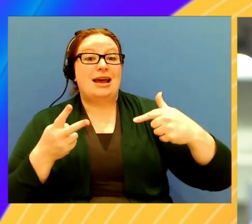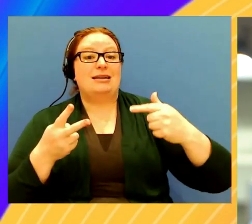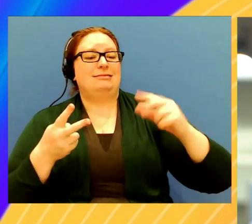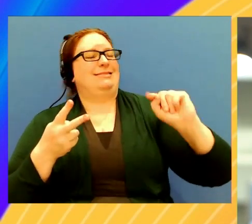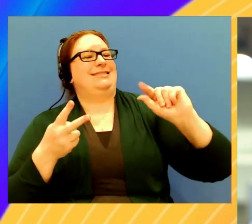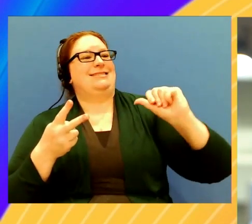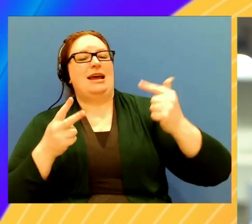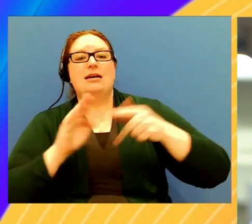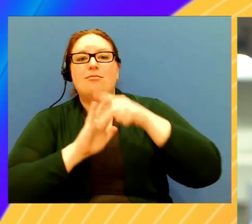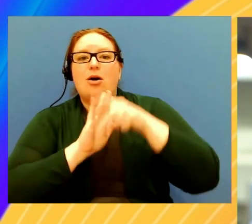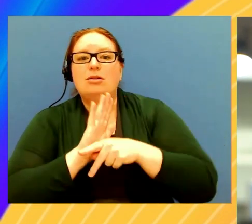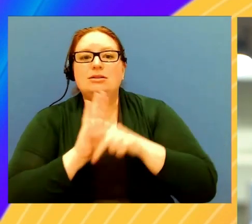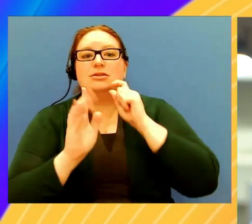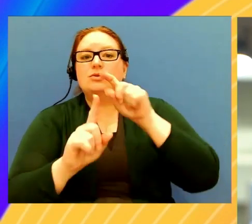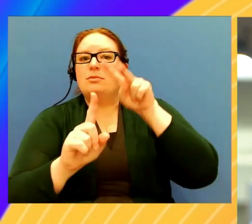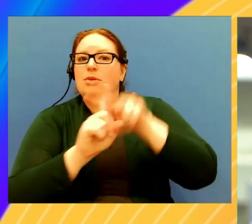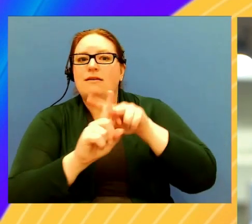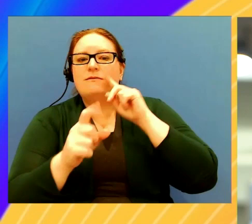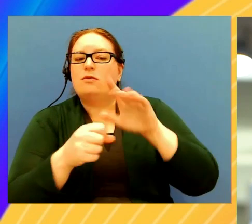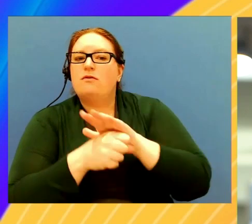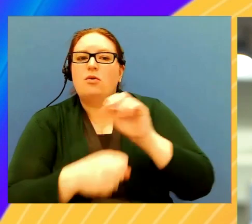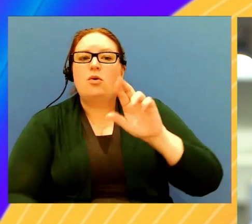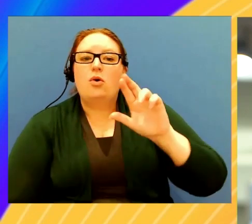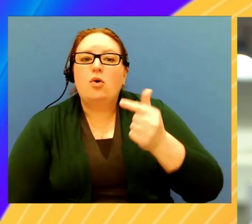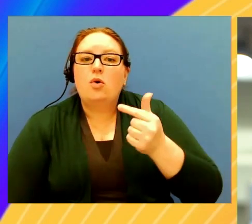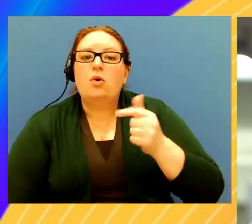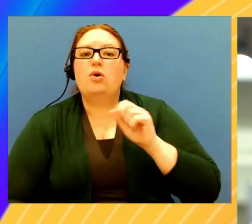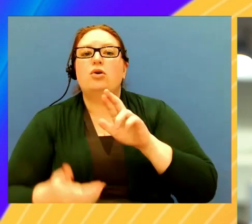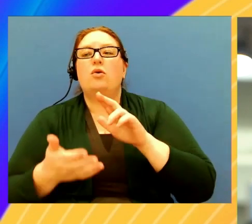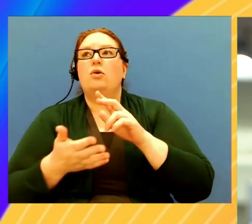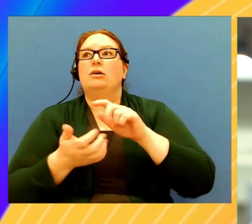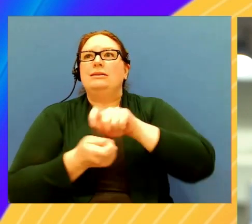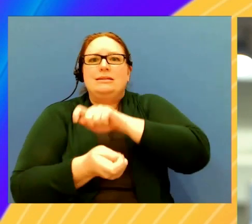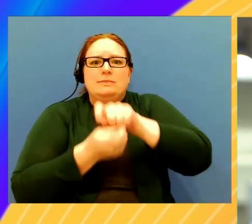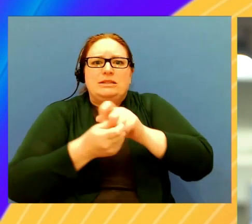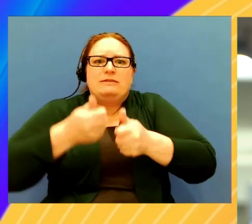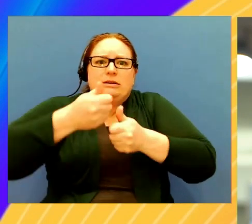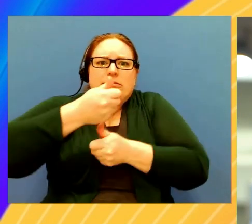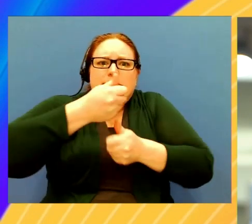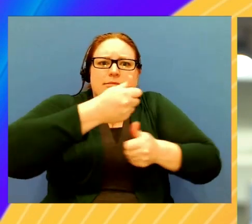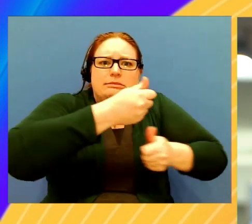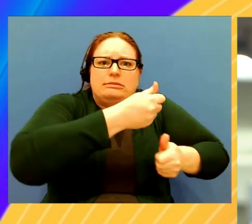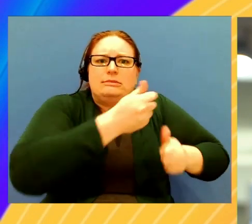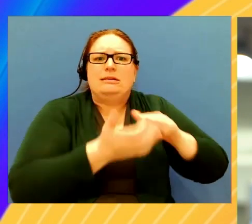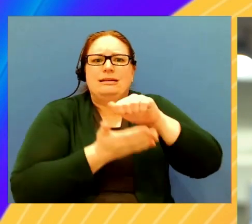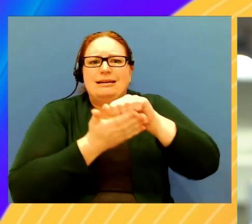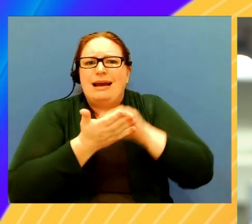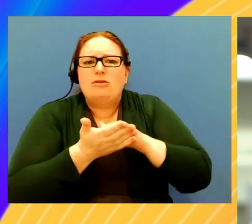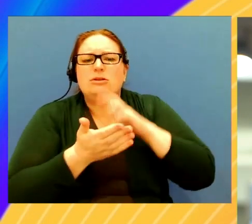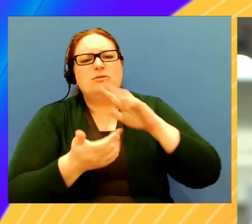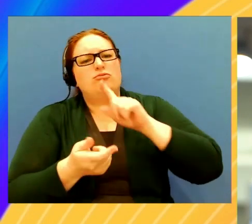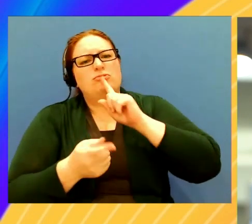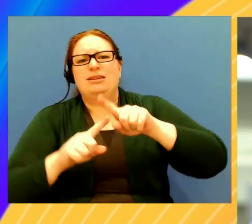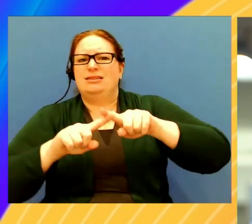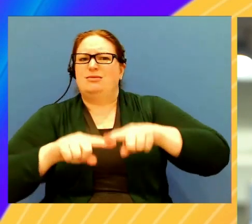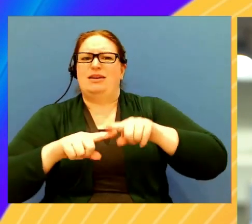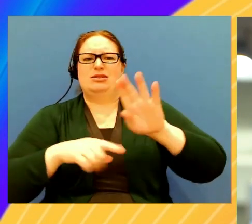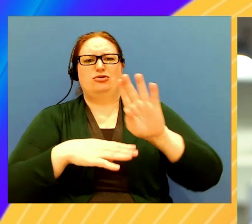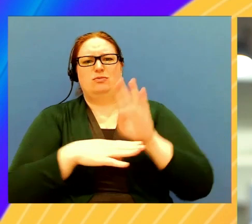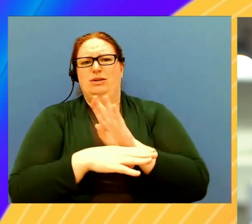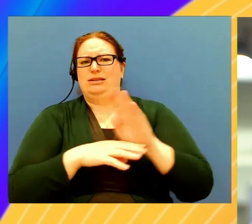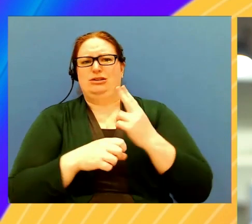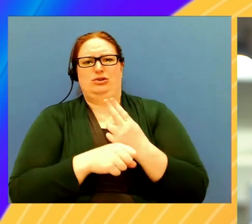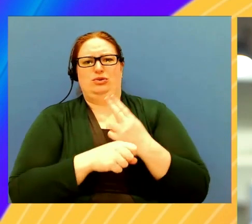across your entire organization or subsets of accounts. Really depends on your particular business use case and how